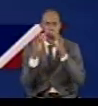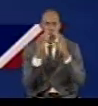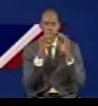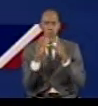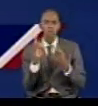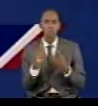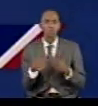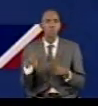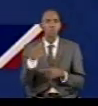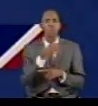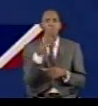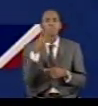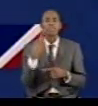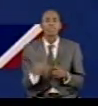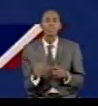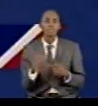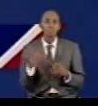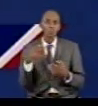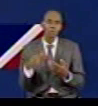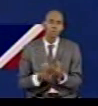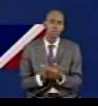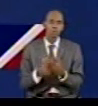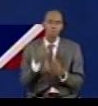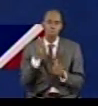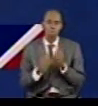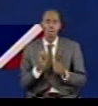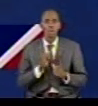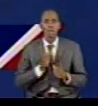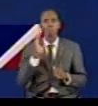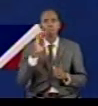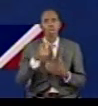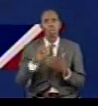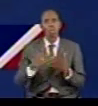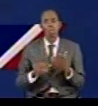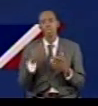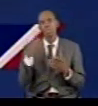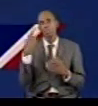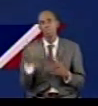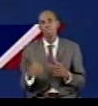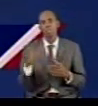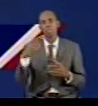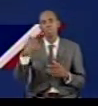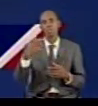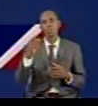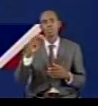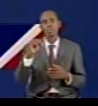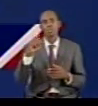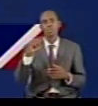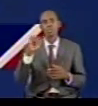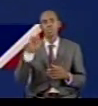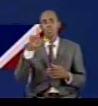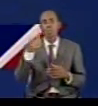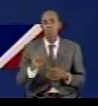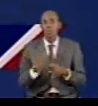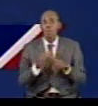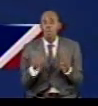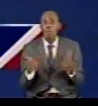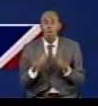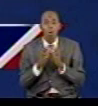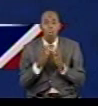that gospel which I preached among the Gentiles, but privately to